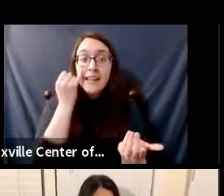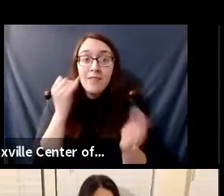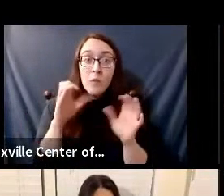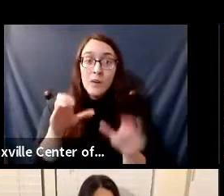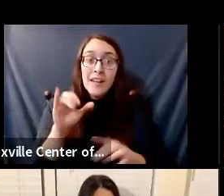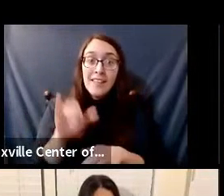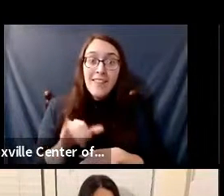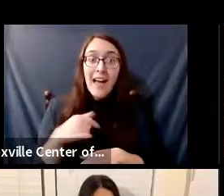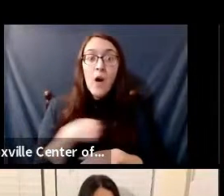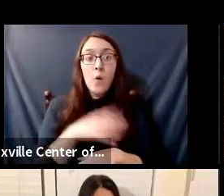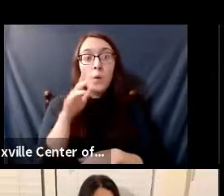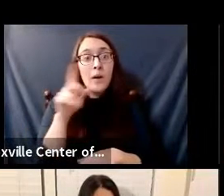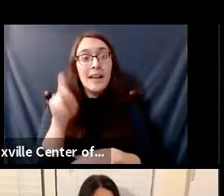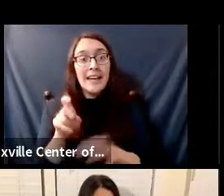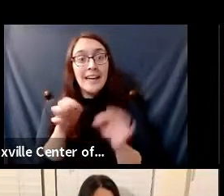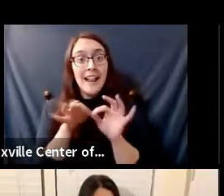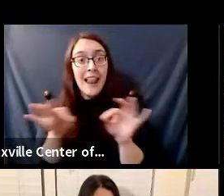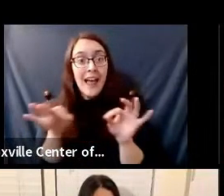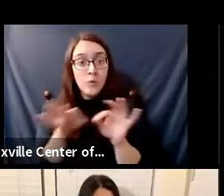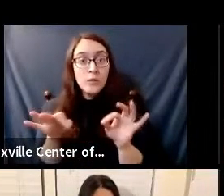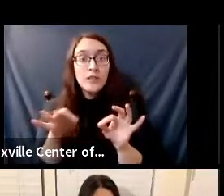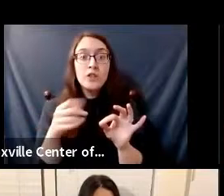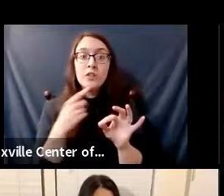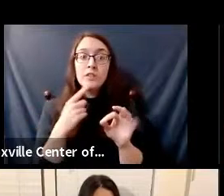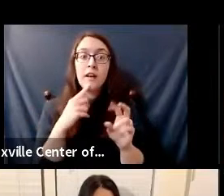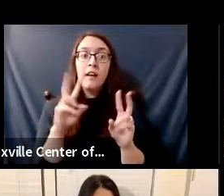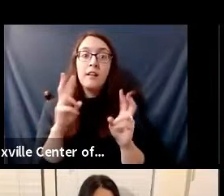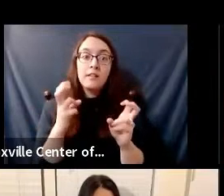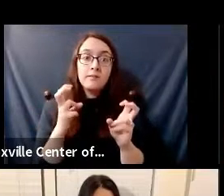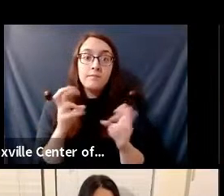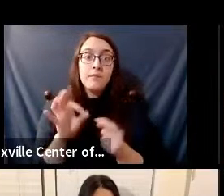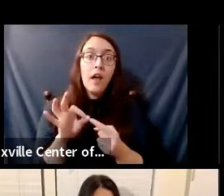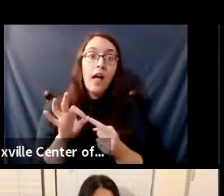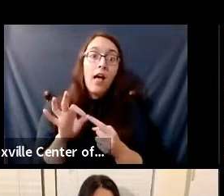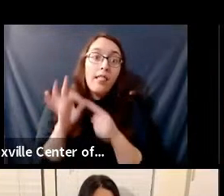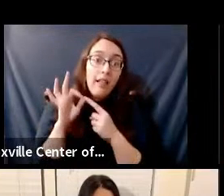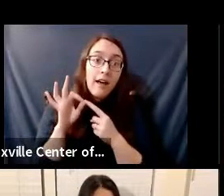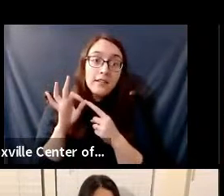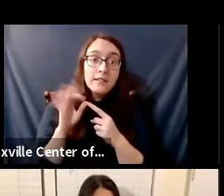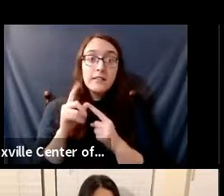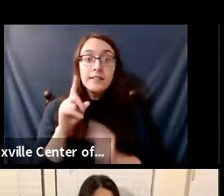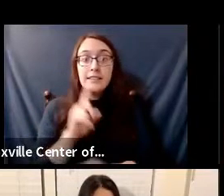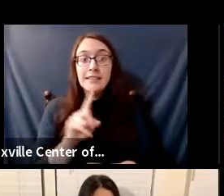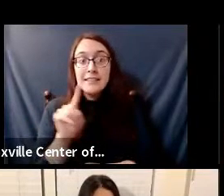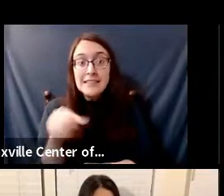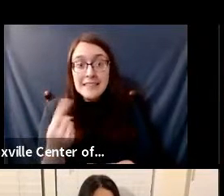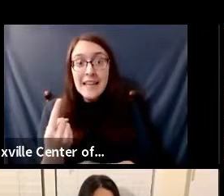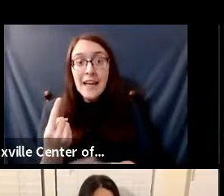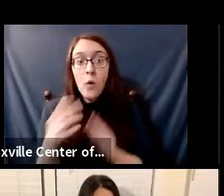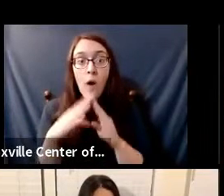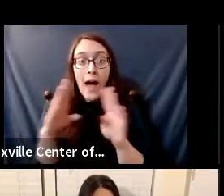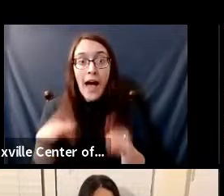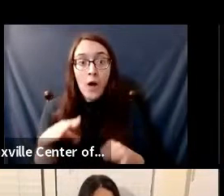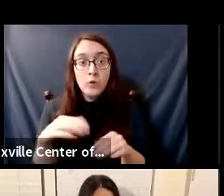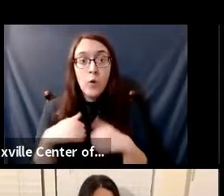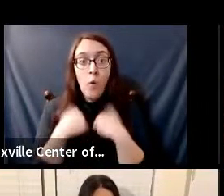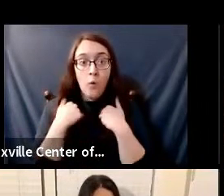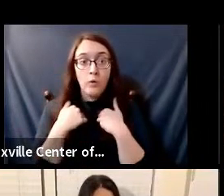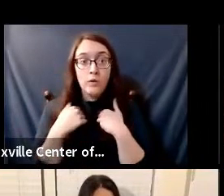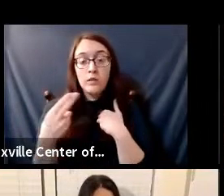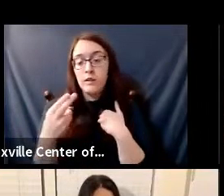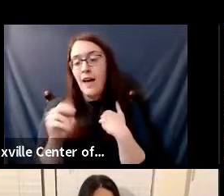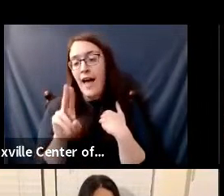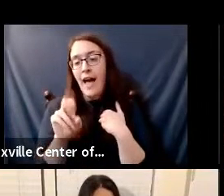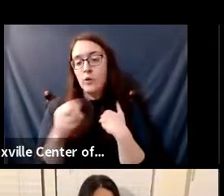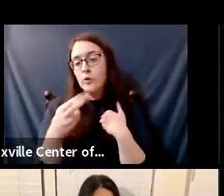to language it to say that it would have to be unless it's a single household. So that